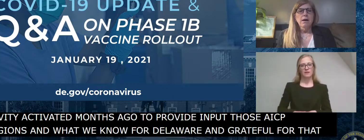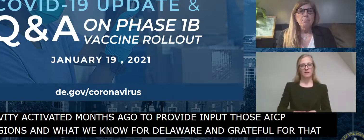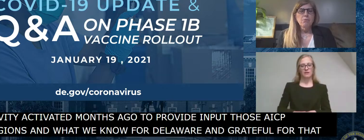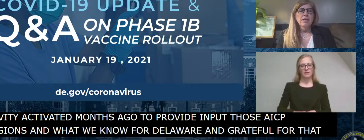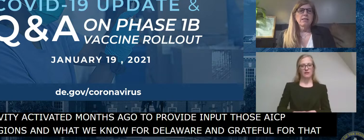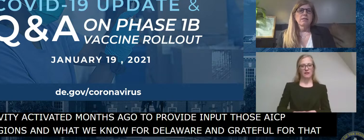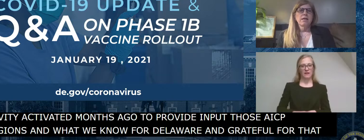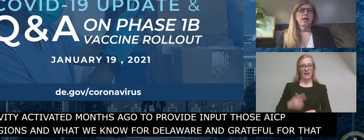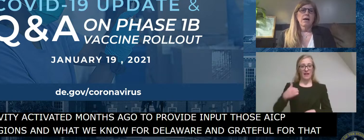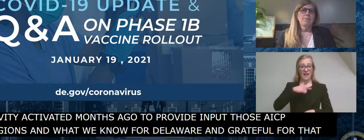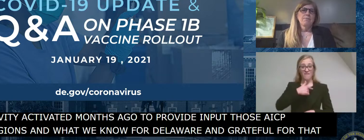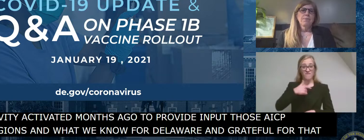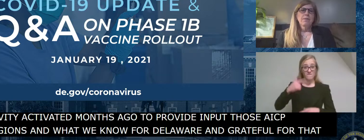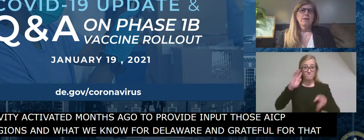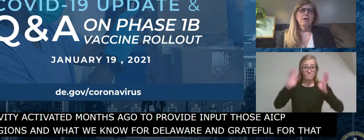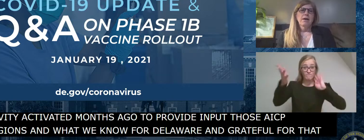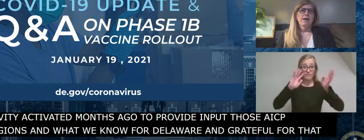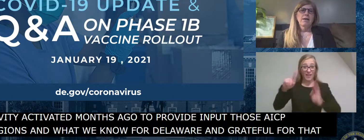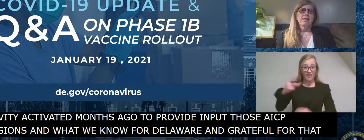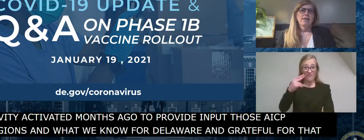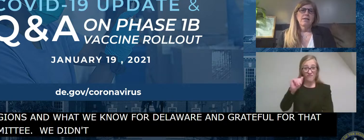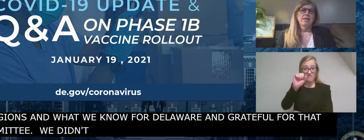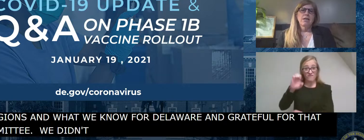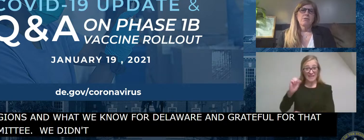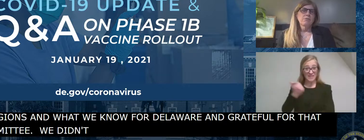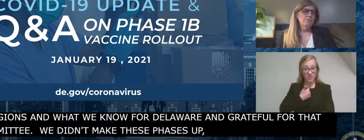phases up. We didn't,